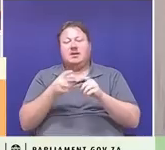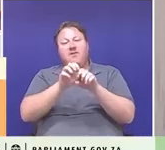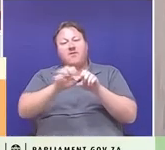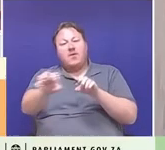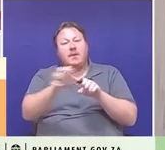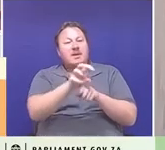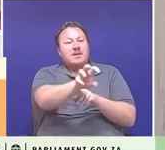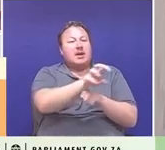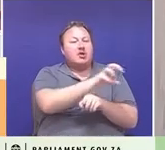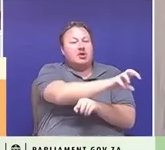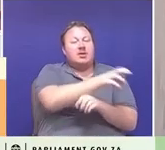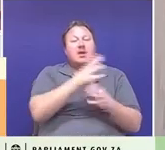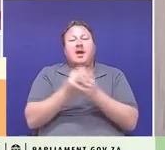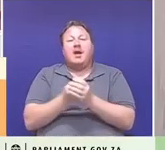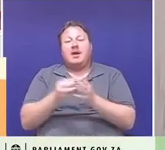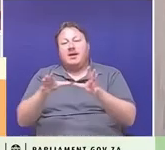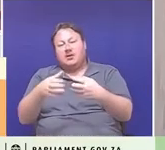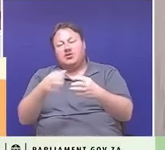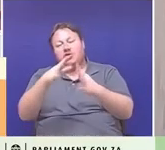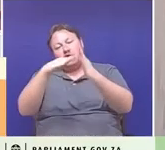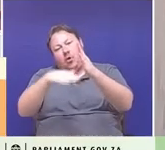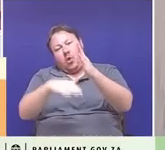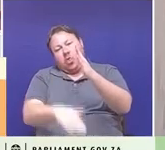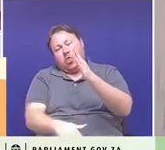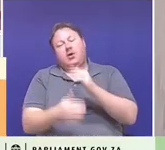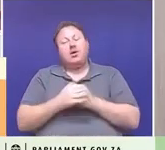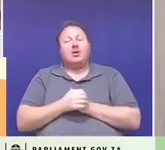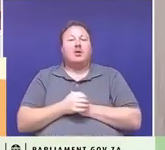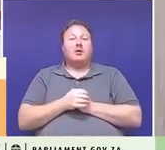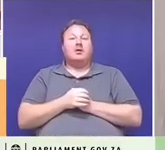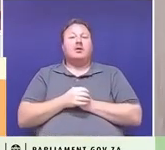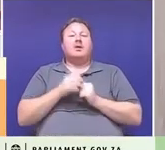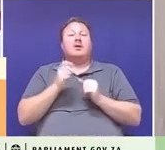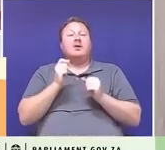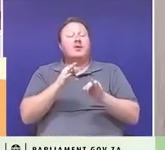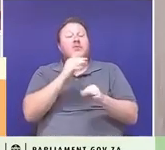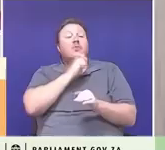and institutional decline. If we are candid,